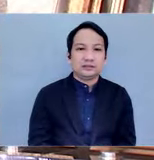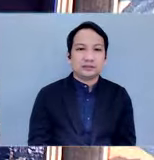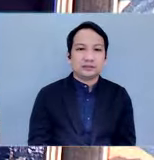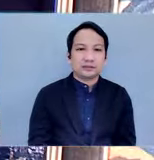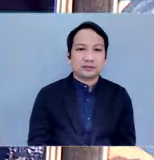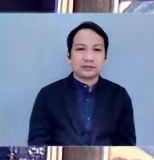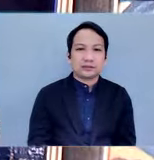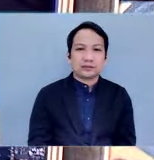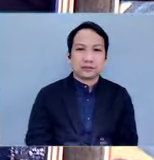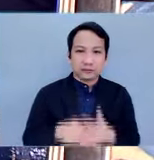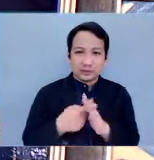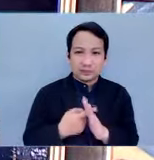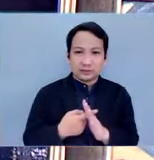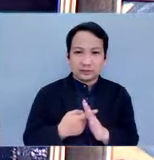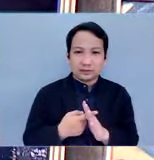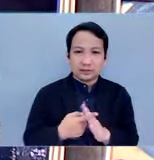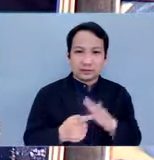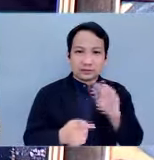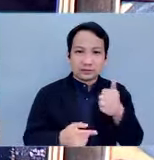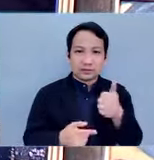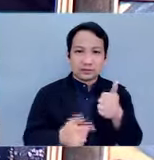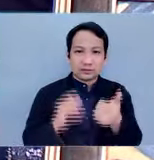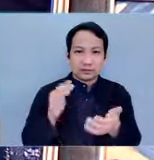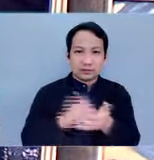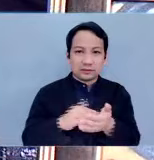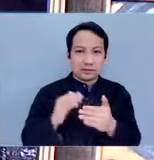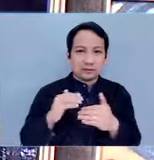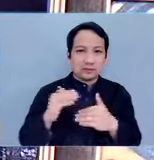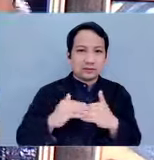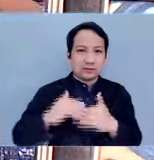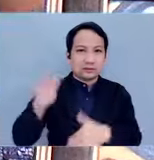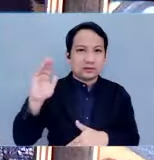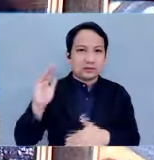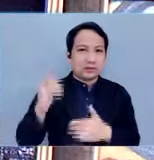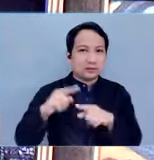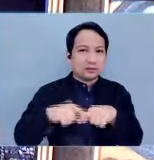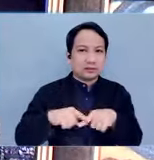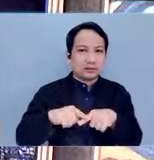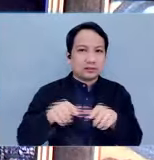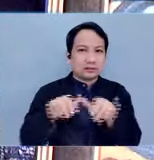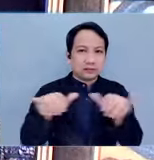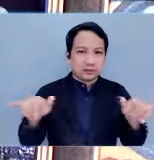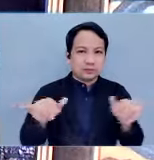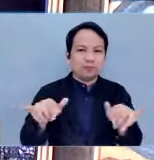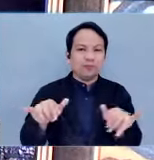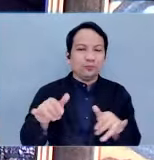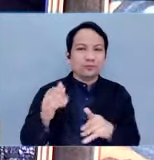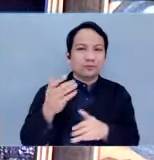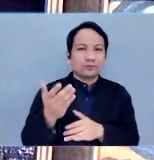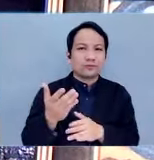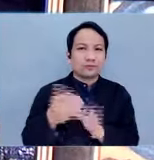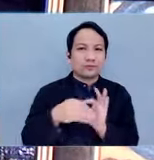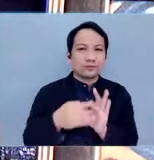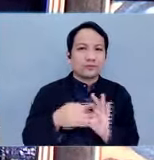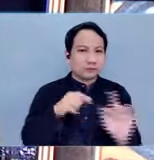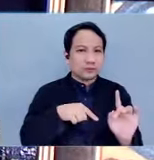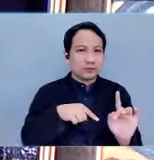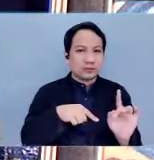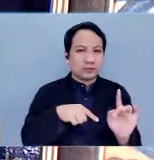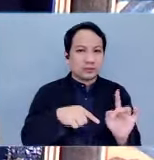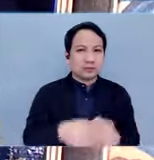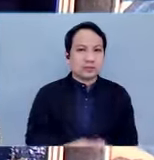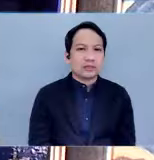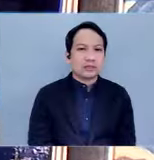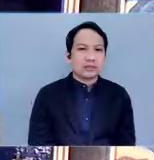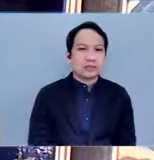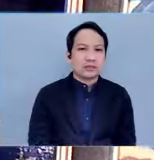po within like 10,000 pesos. And it can goes up po, depends po the sizes and the subjects as well.